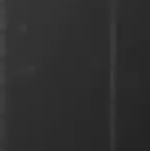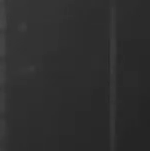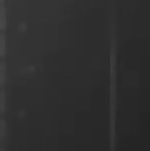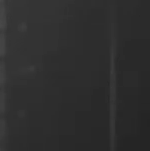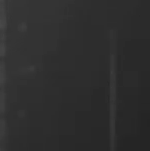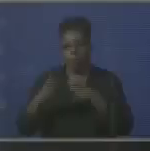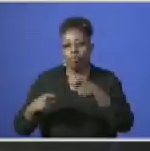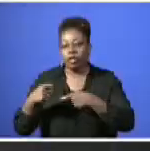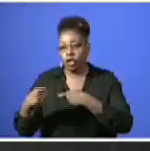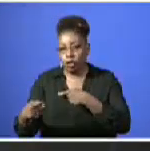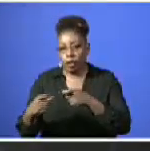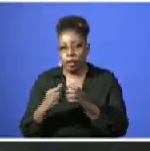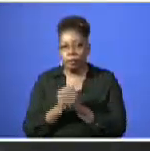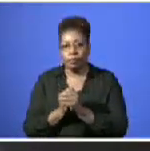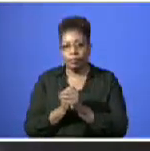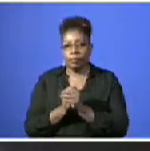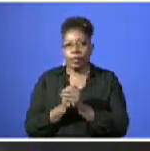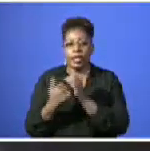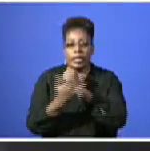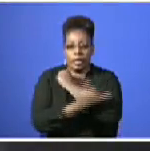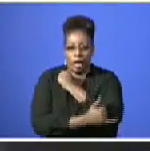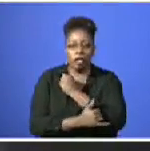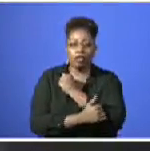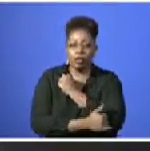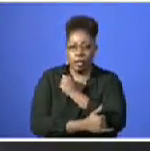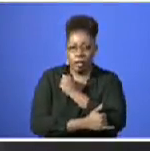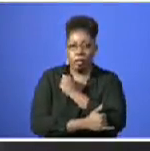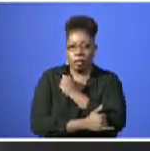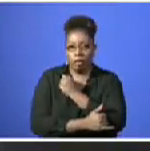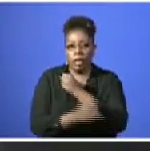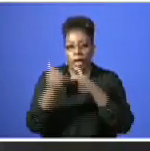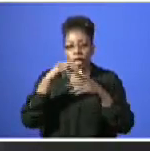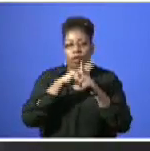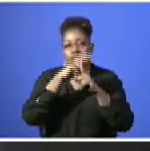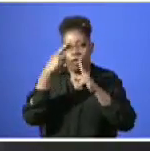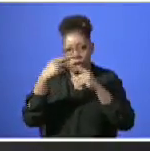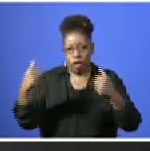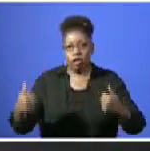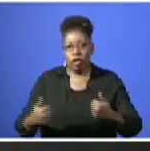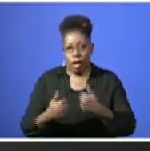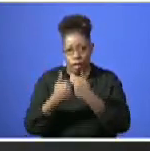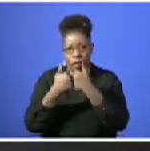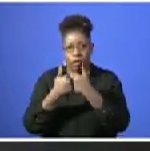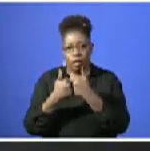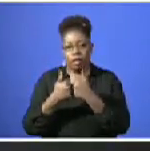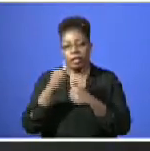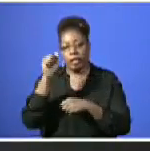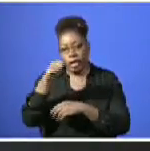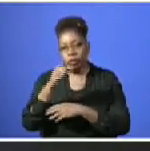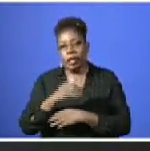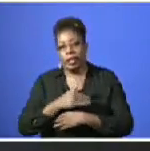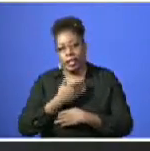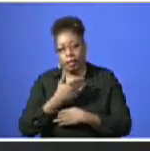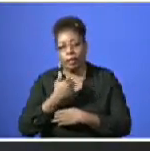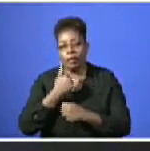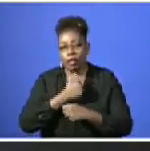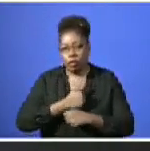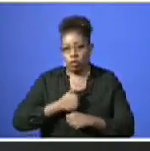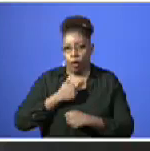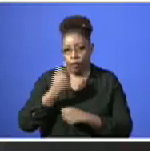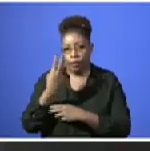the region are similarly challenged. And while we are very sympathetic to them and